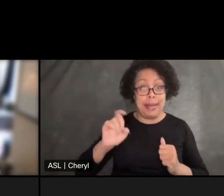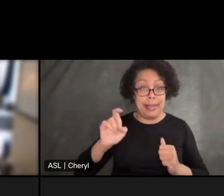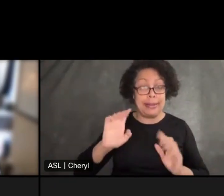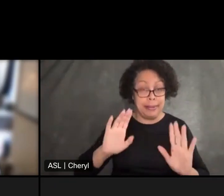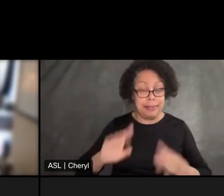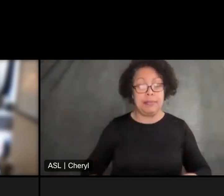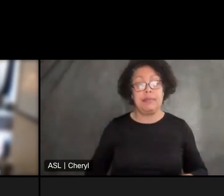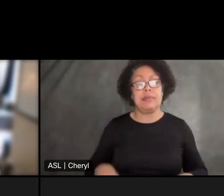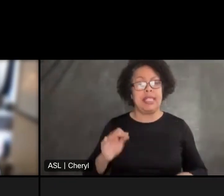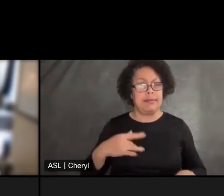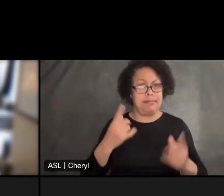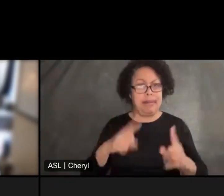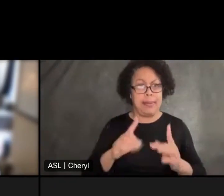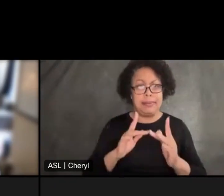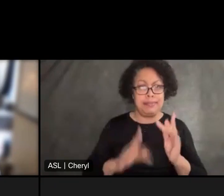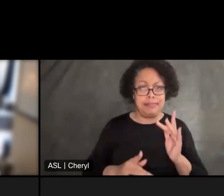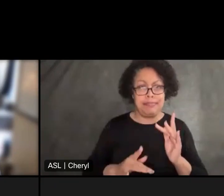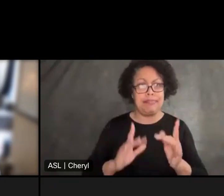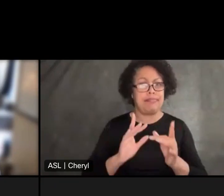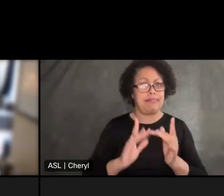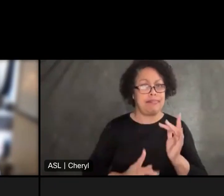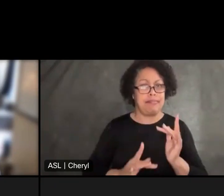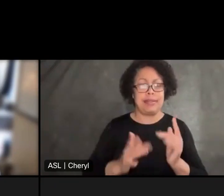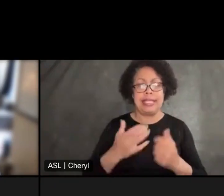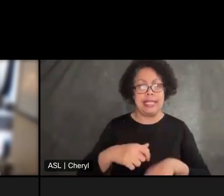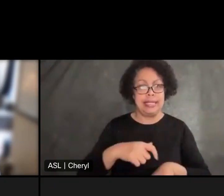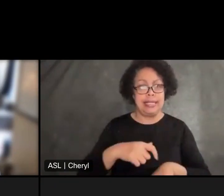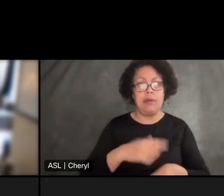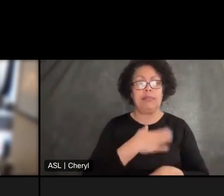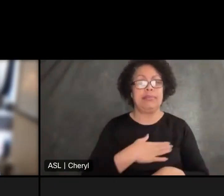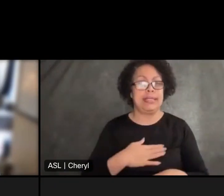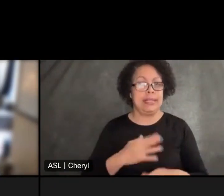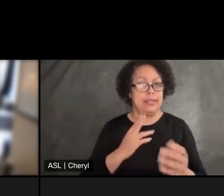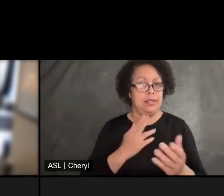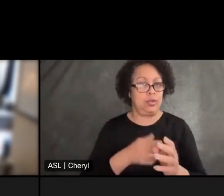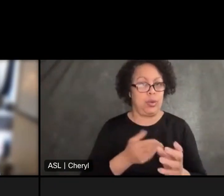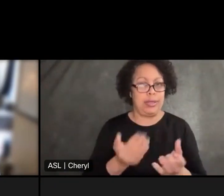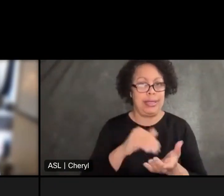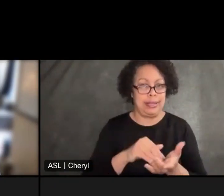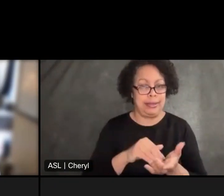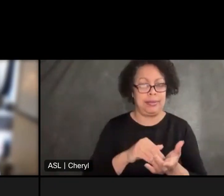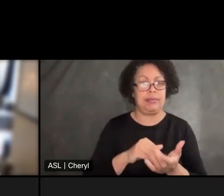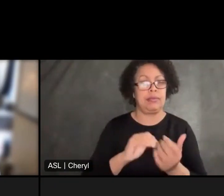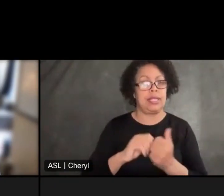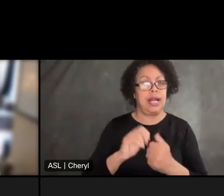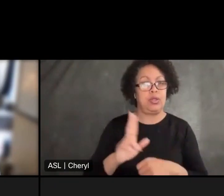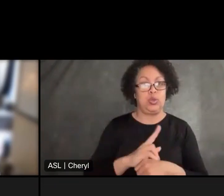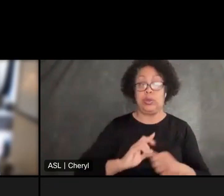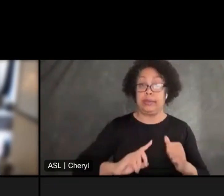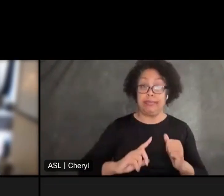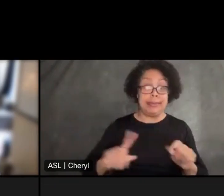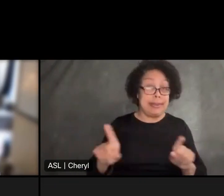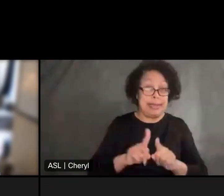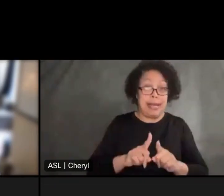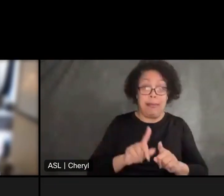you get disconnected from today's session at any point, please re-enter the session using the original